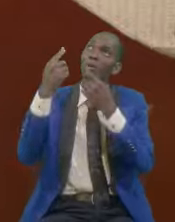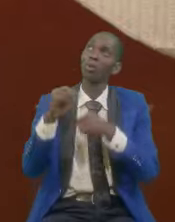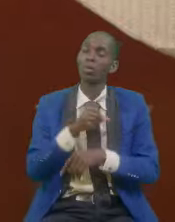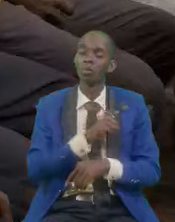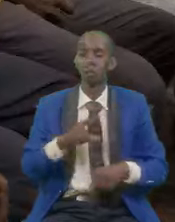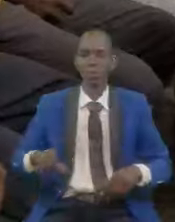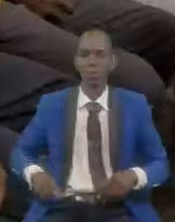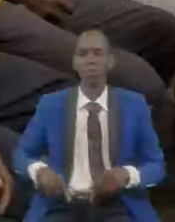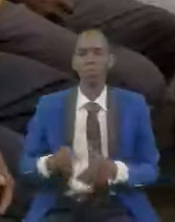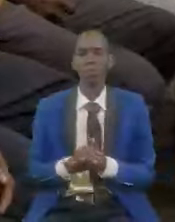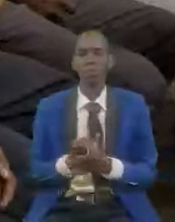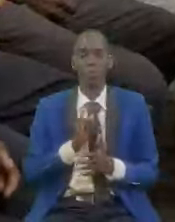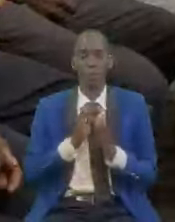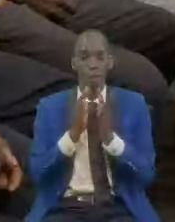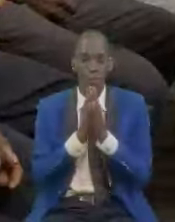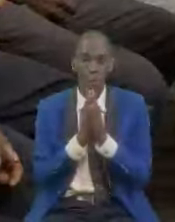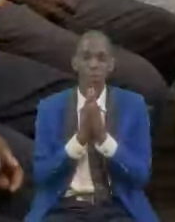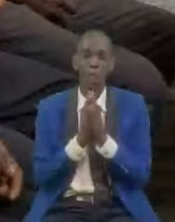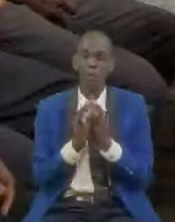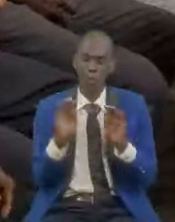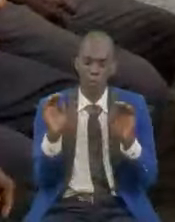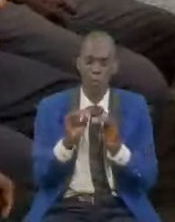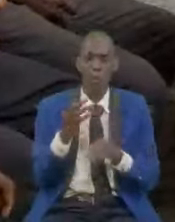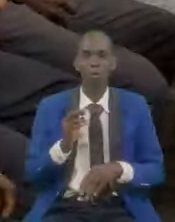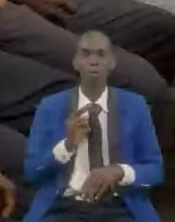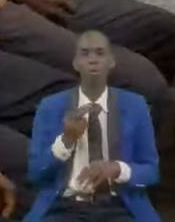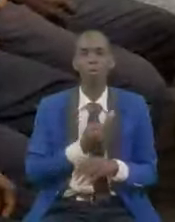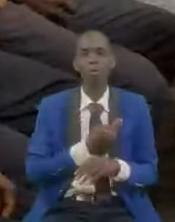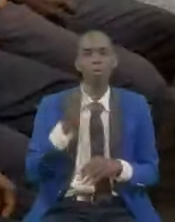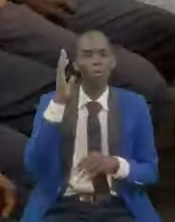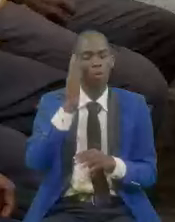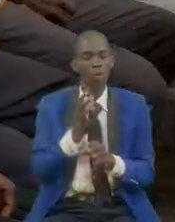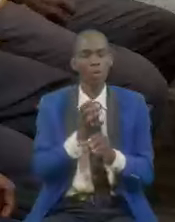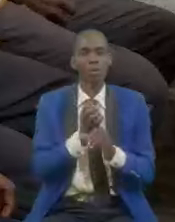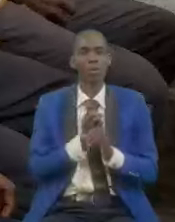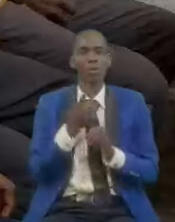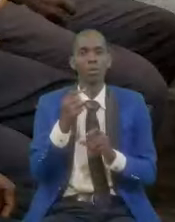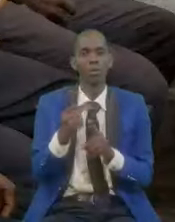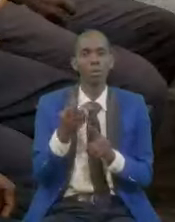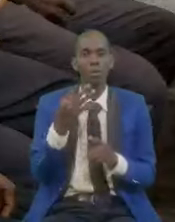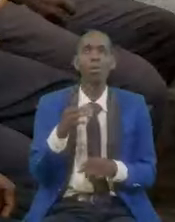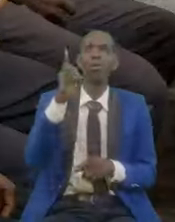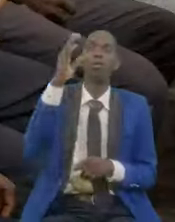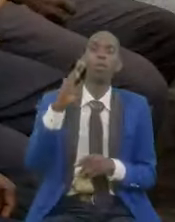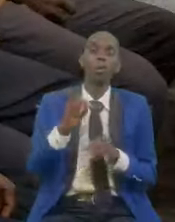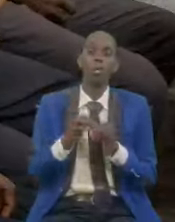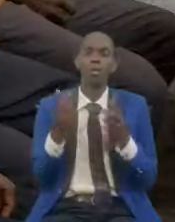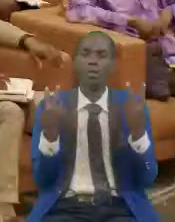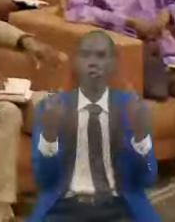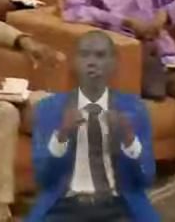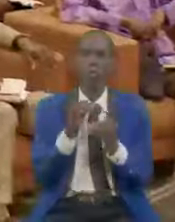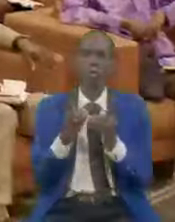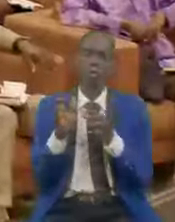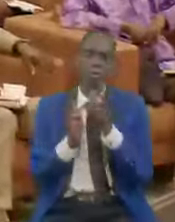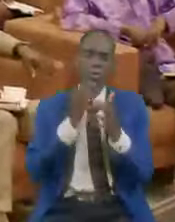the Lord. I pray none of us will receive the word of God in vain in